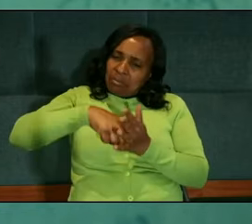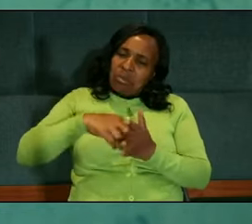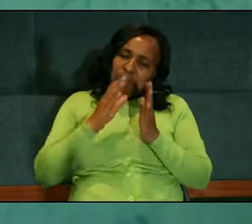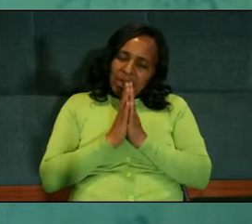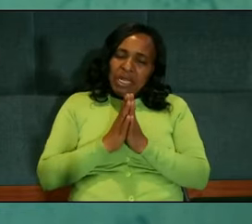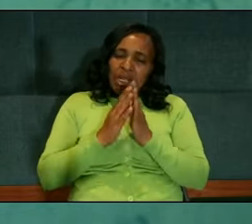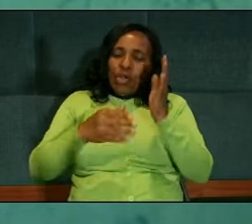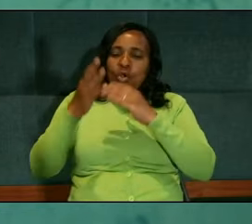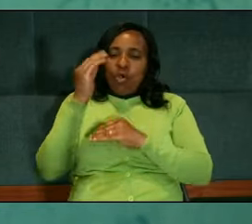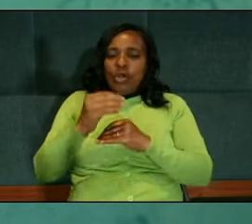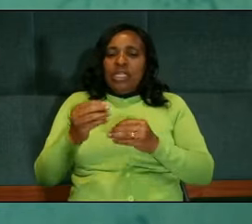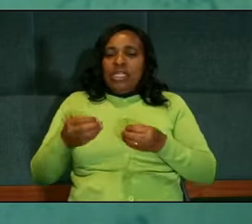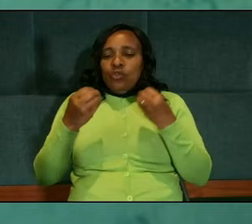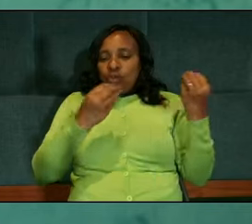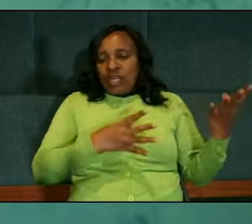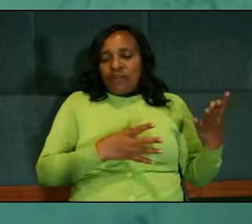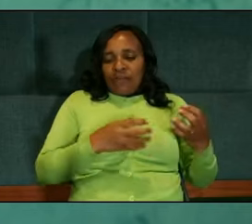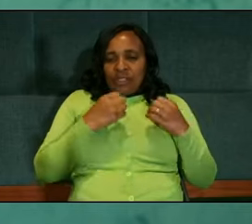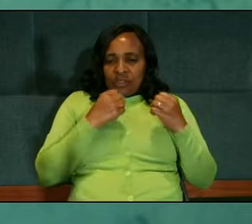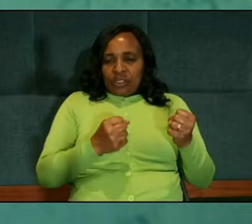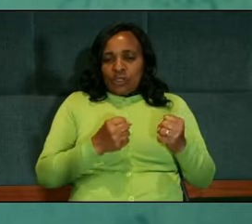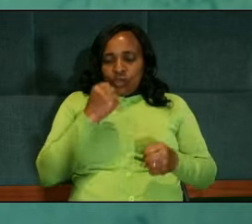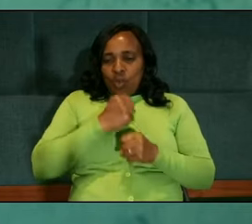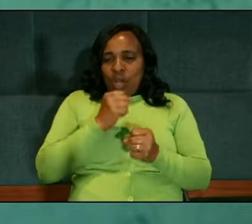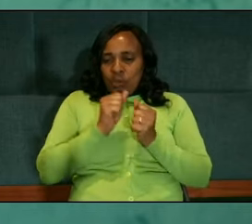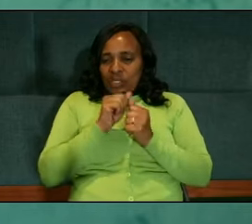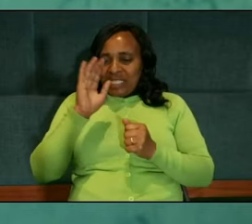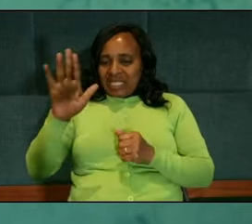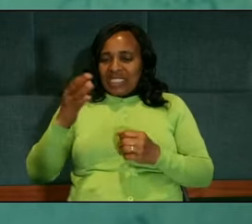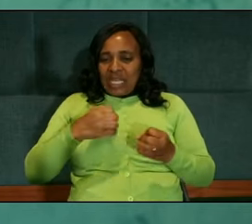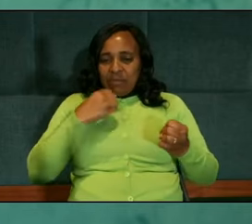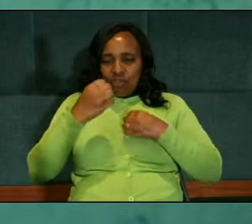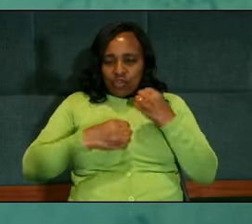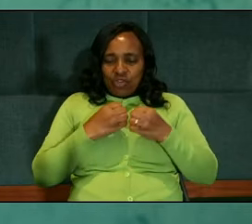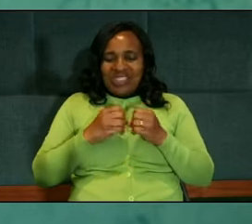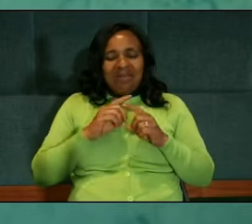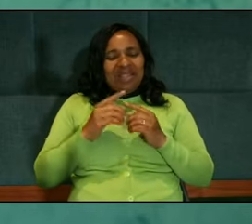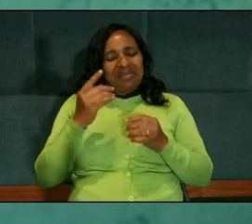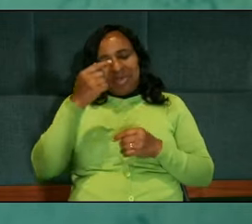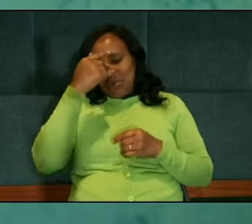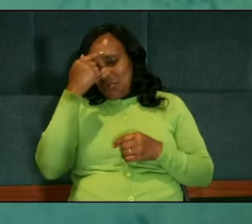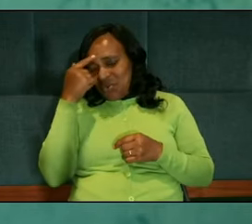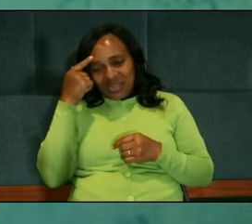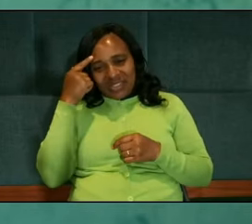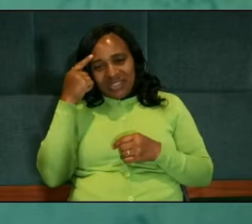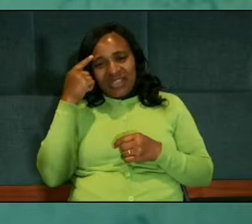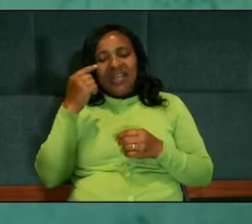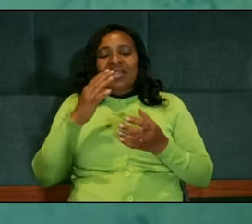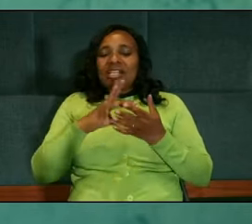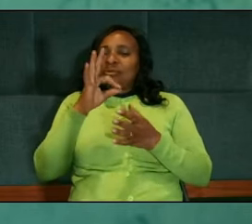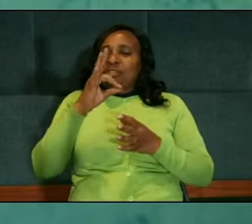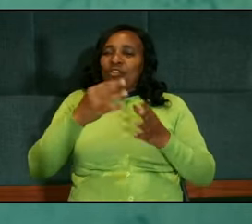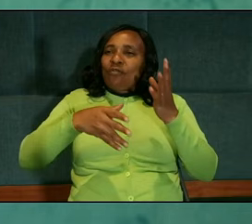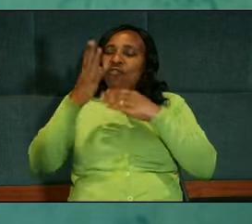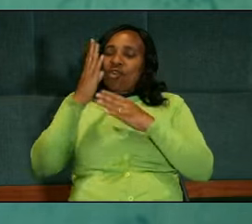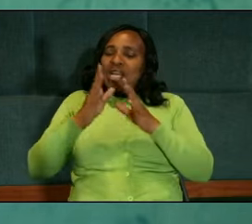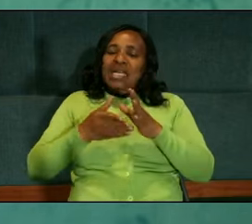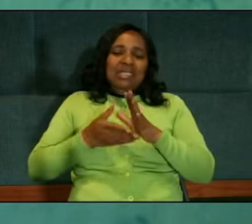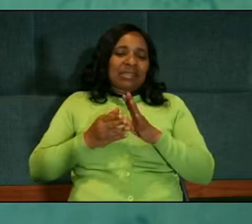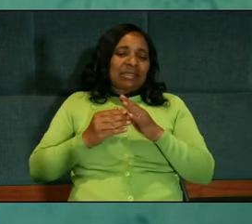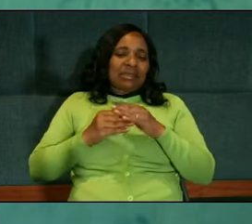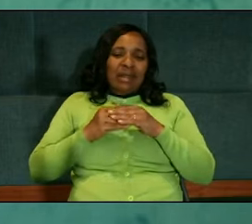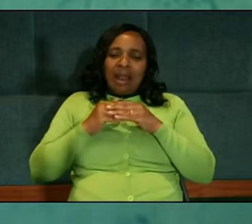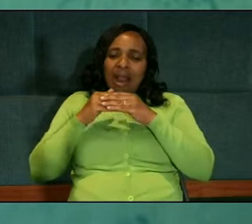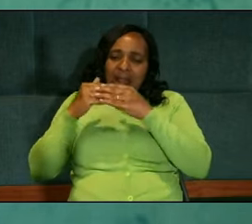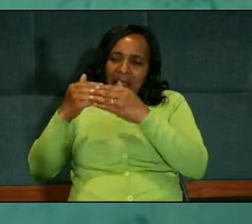prayed to God to give him the strength to deal with these emotions. Mm-hmm. But because the Spirit of God had left Saul, and this is seen